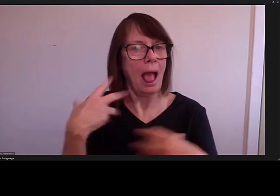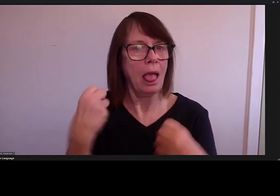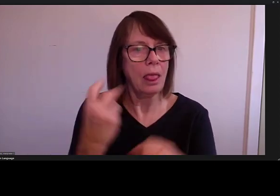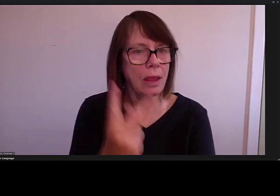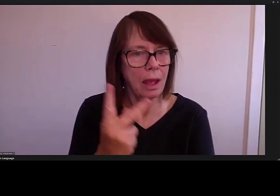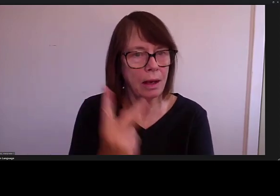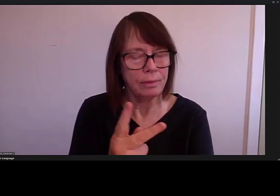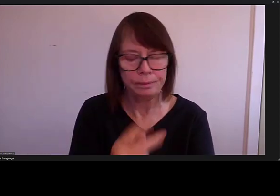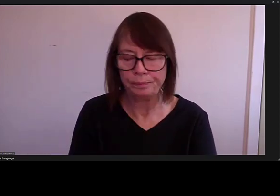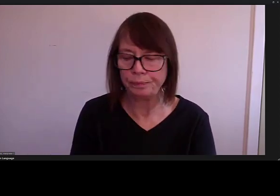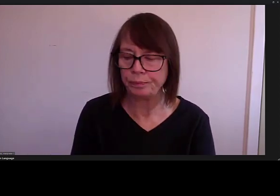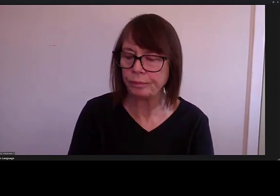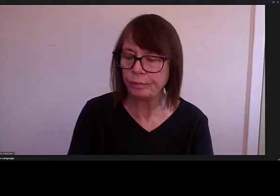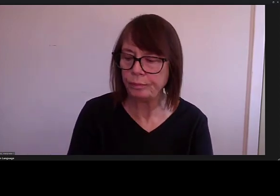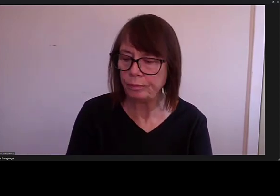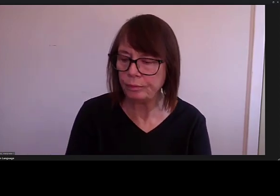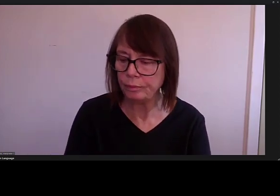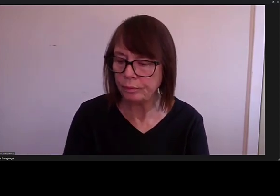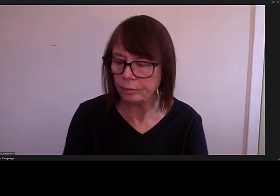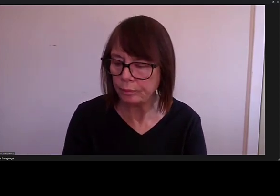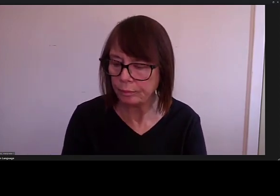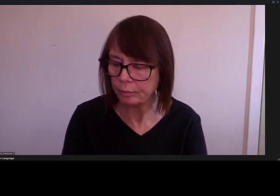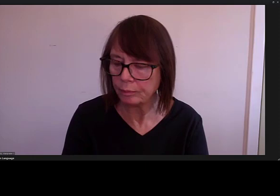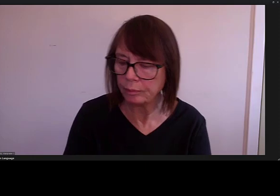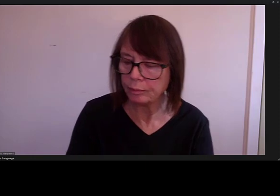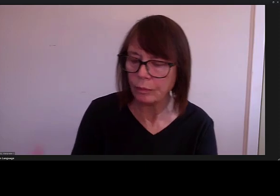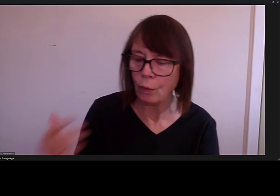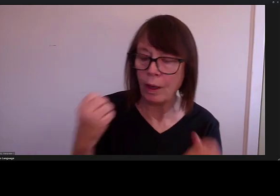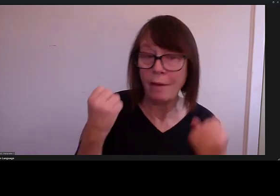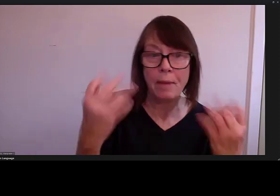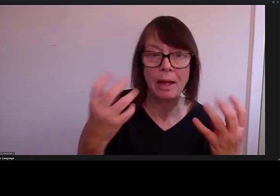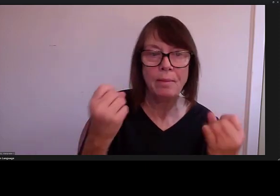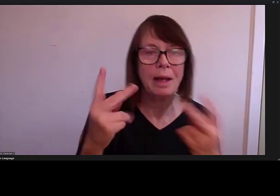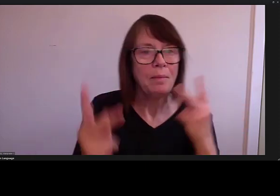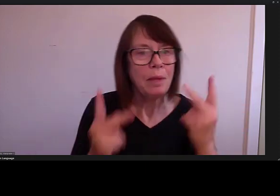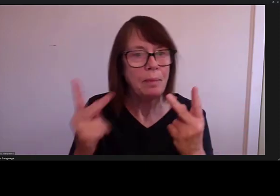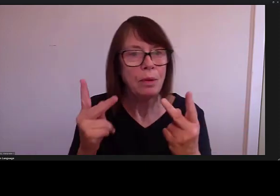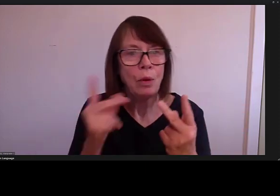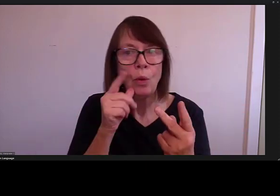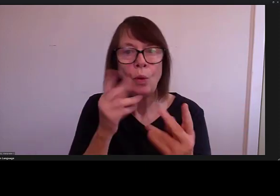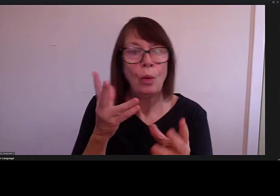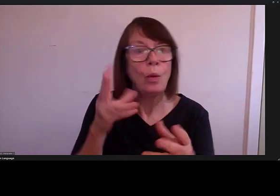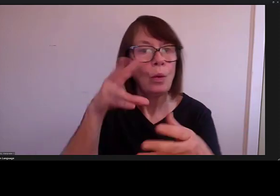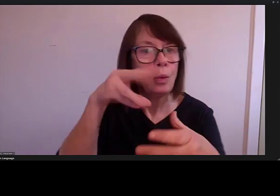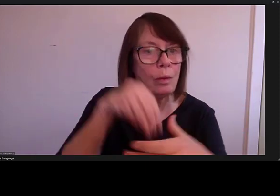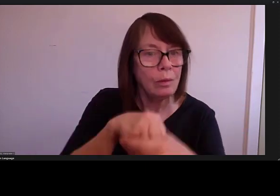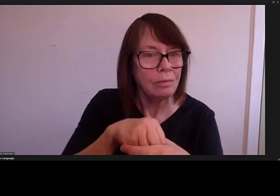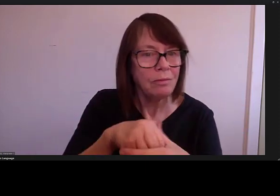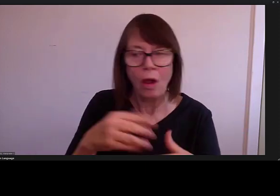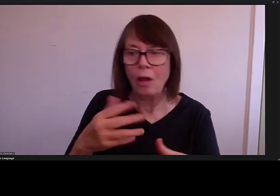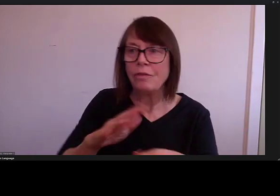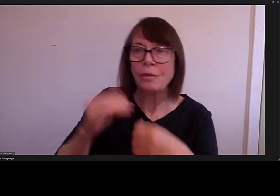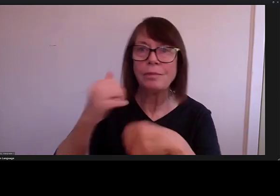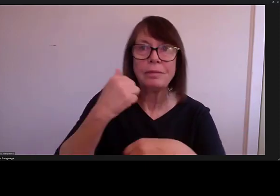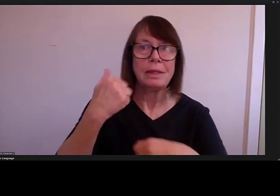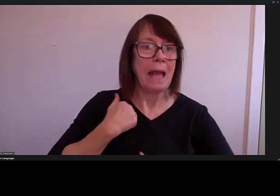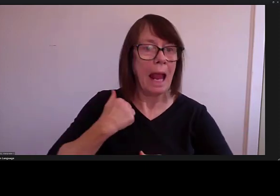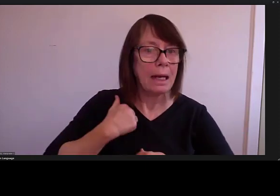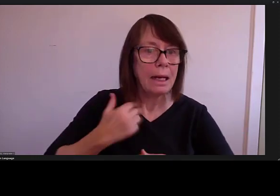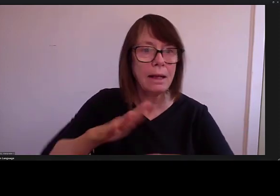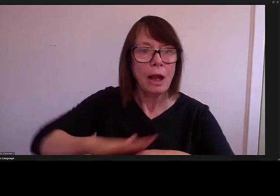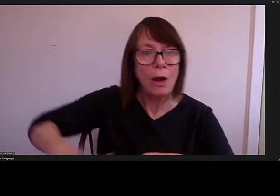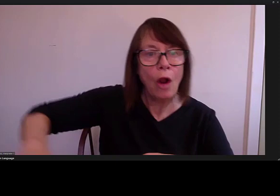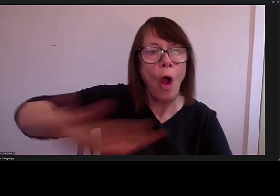that we have many, many people with us on this learning journey across Canada and internationally from all sectors of care